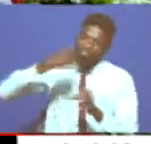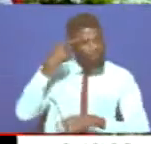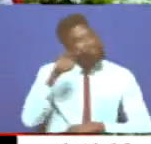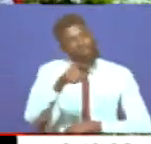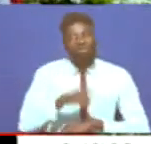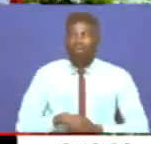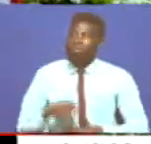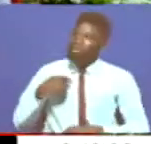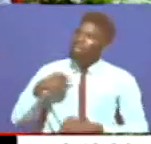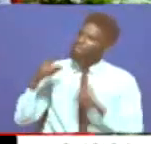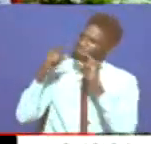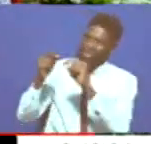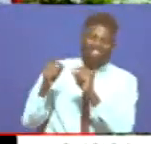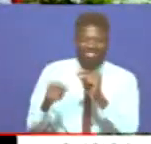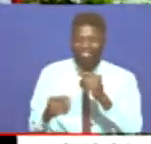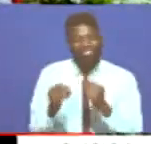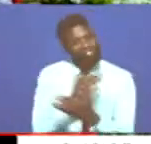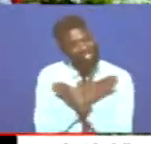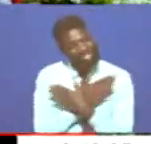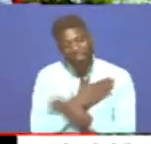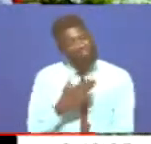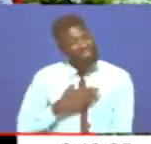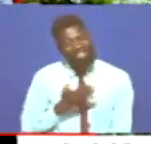said, my friend, that is